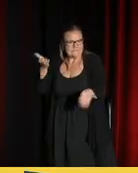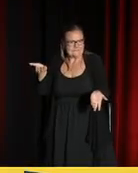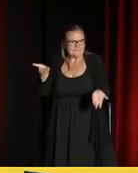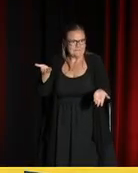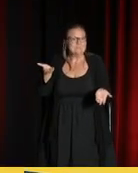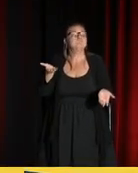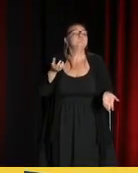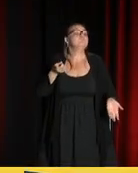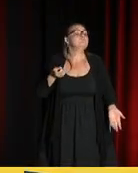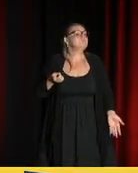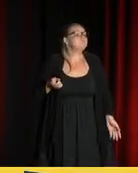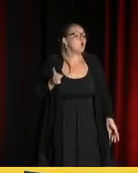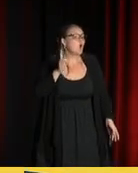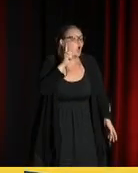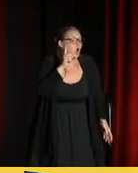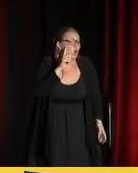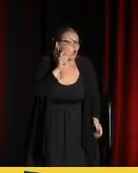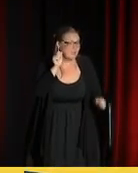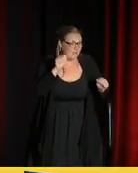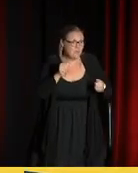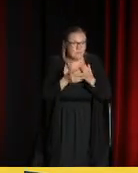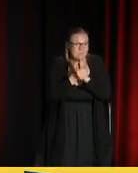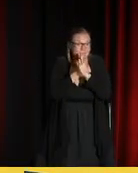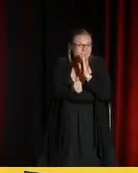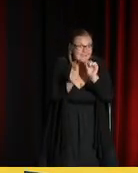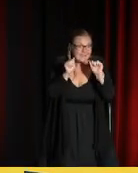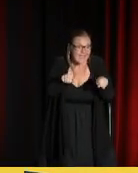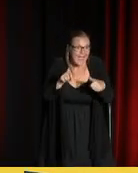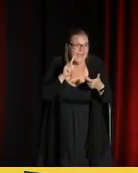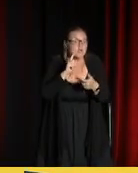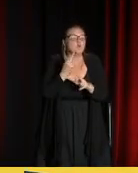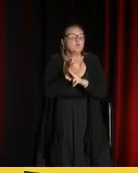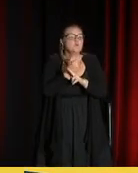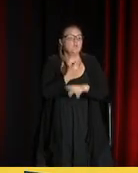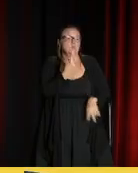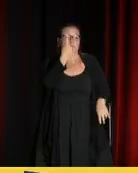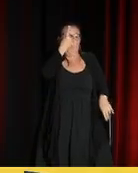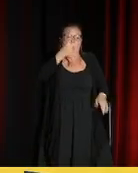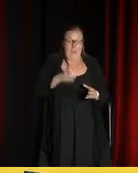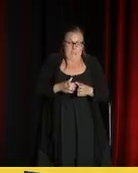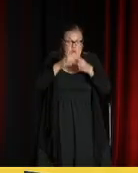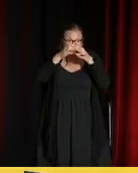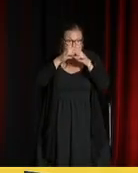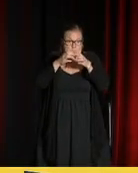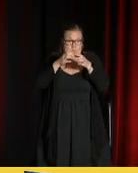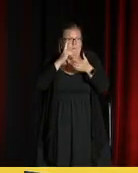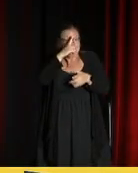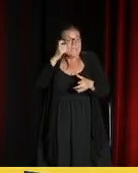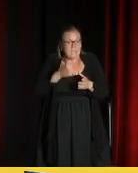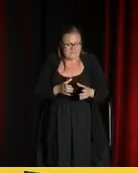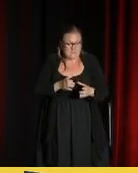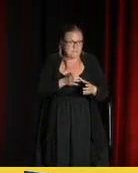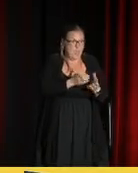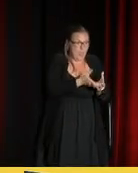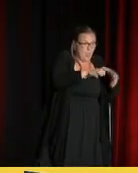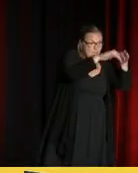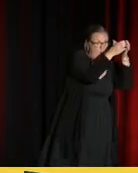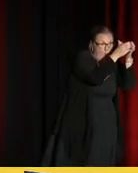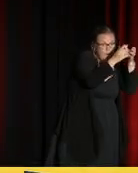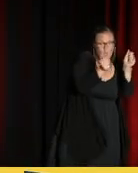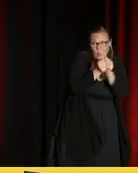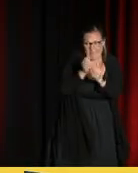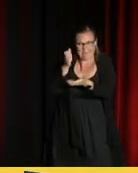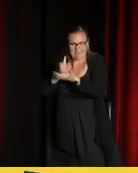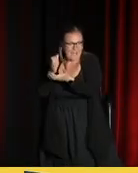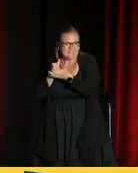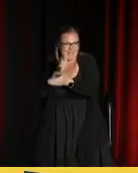heard? I heard if you get really good at this, you can do it just using just one tube, because the bottle and the glass don't actually change places